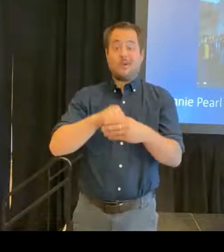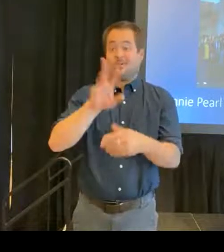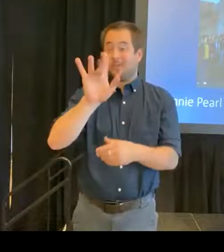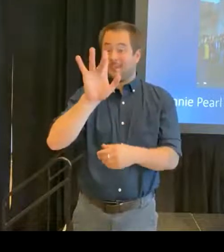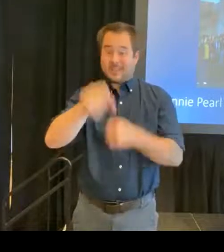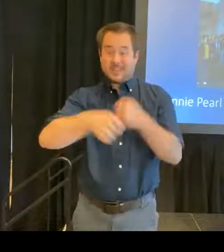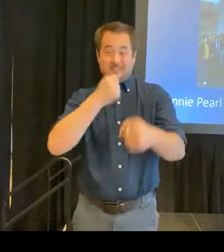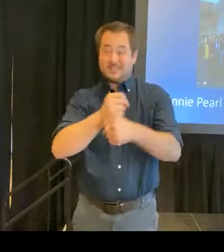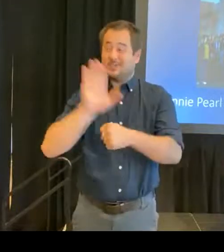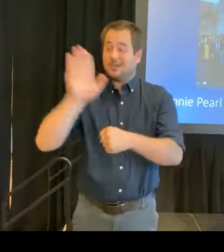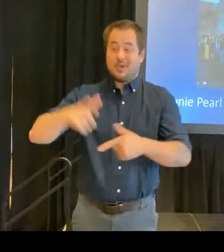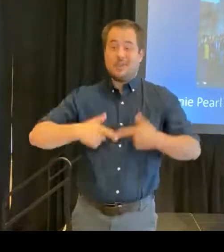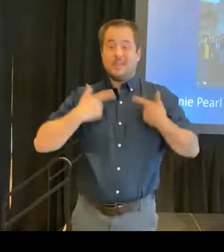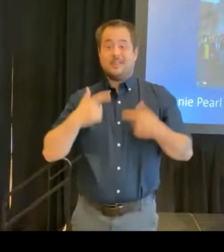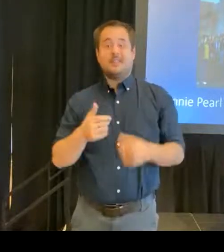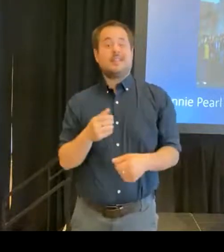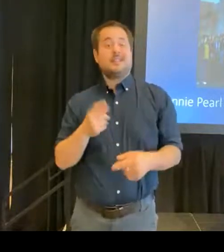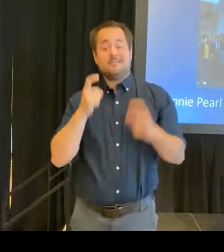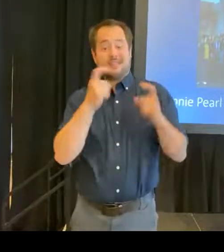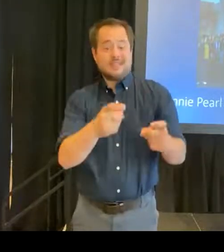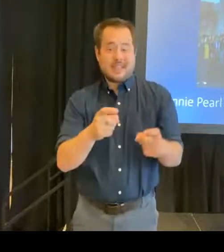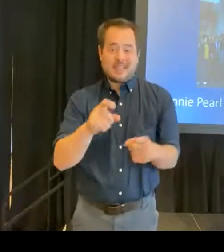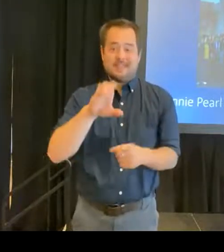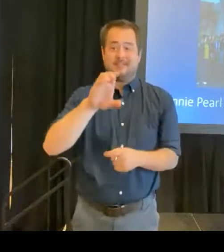life to the civil rights movement.